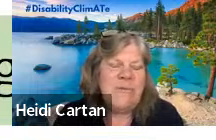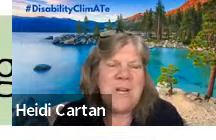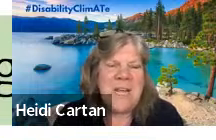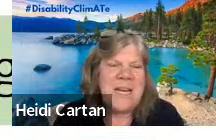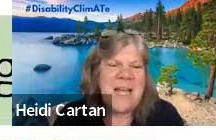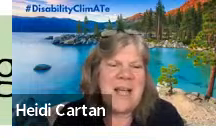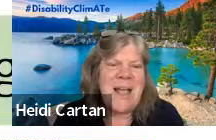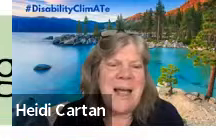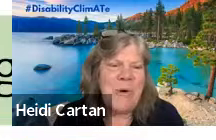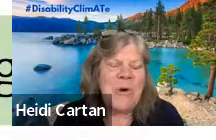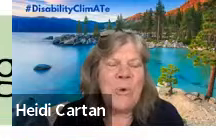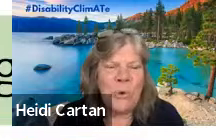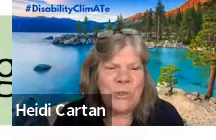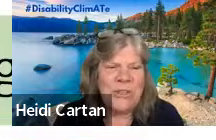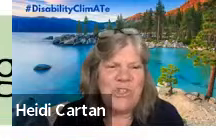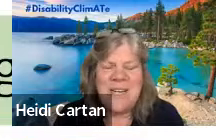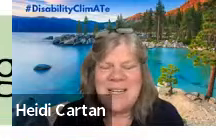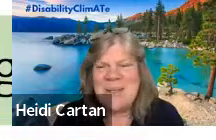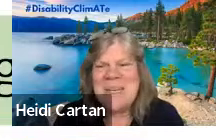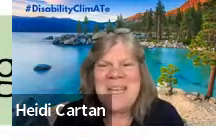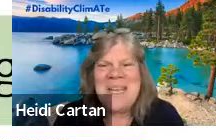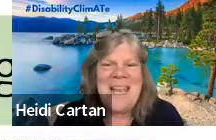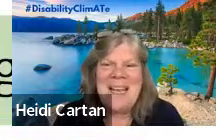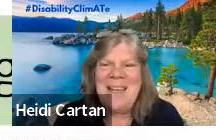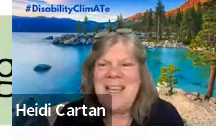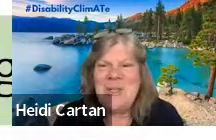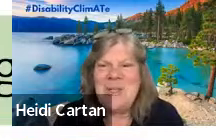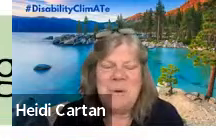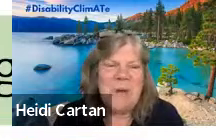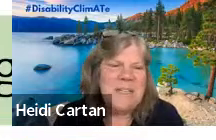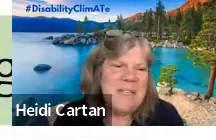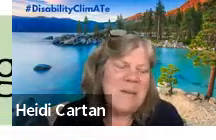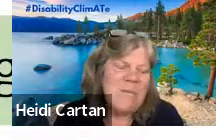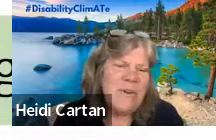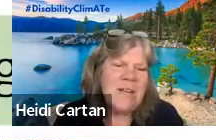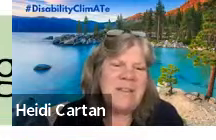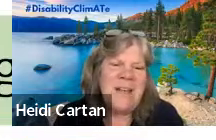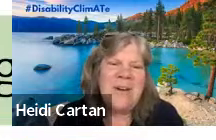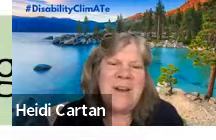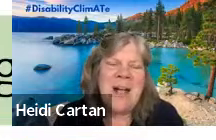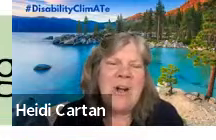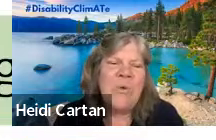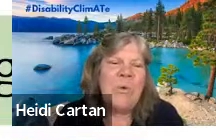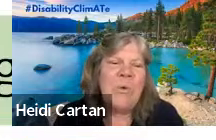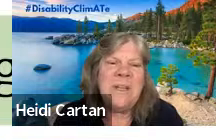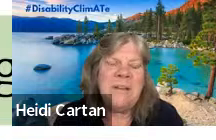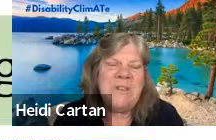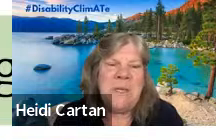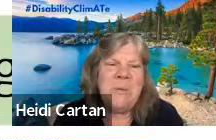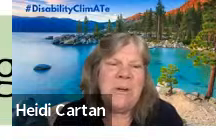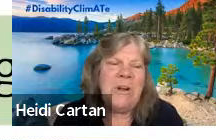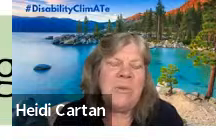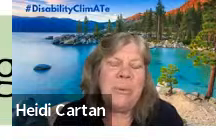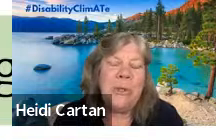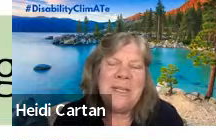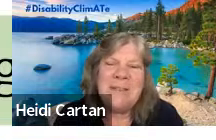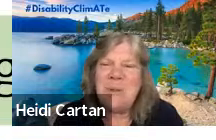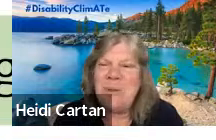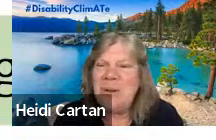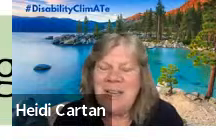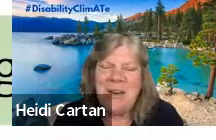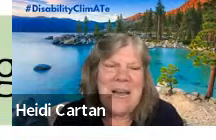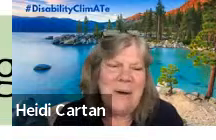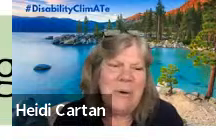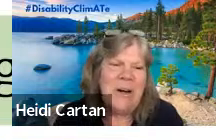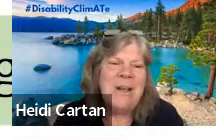7 48-hour-old chicks, and he has been raising them for us. They are now old enough to be what are called pullets,